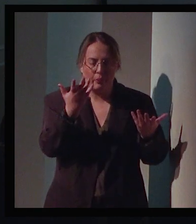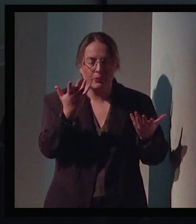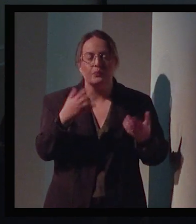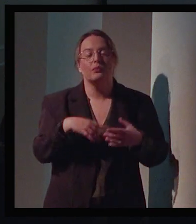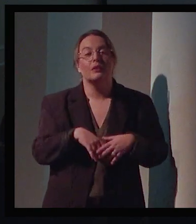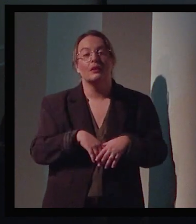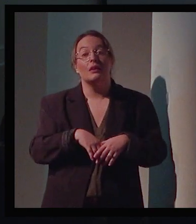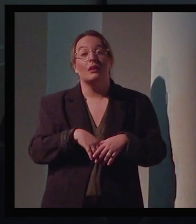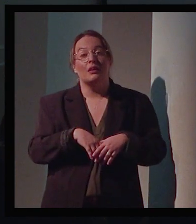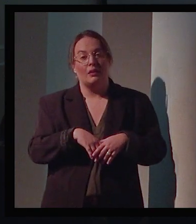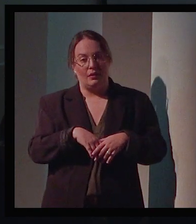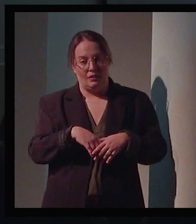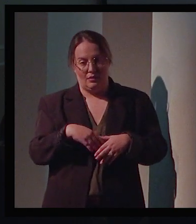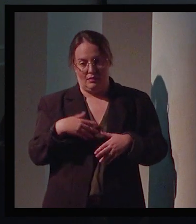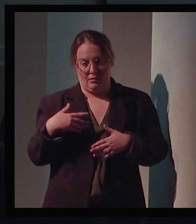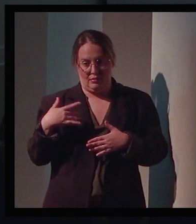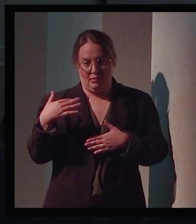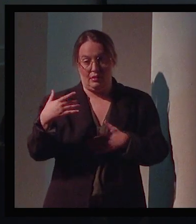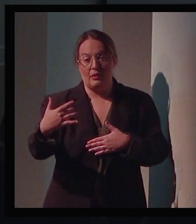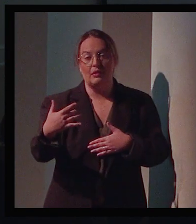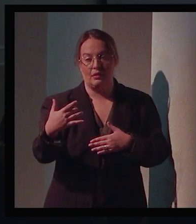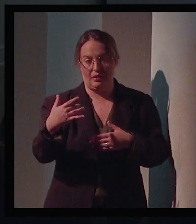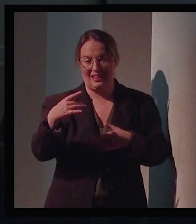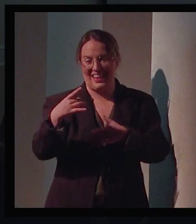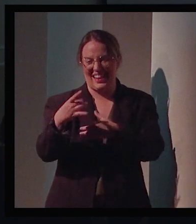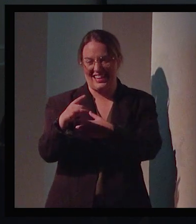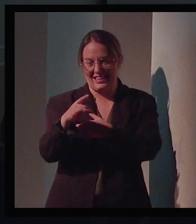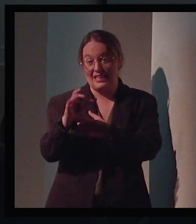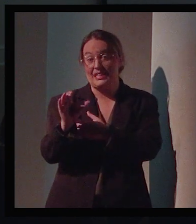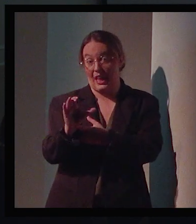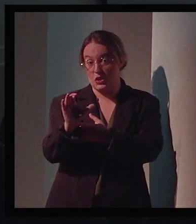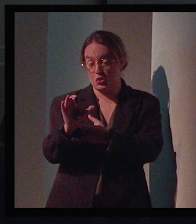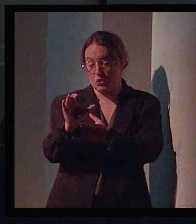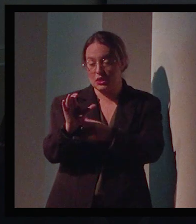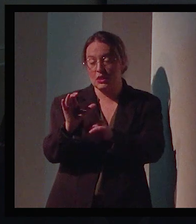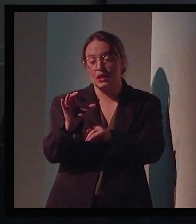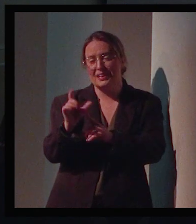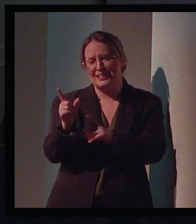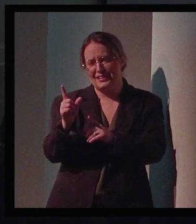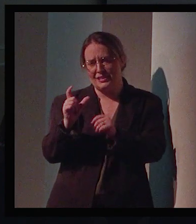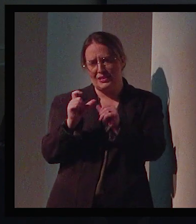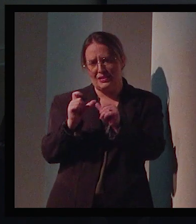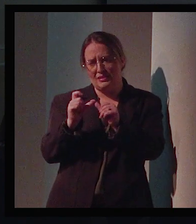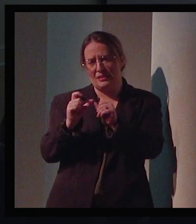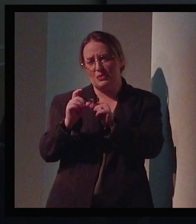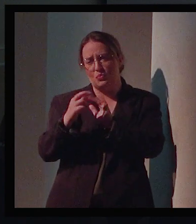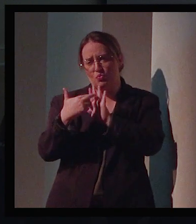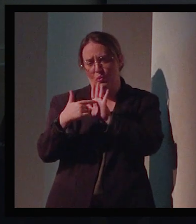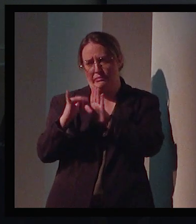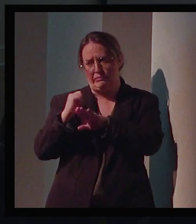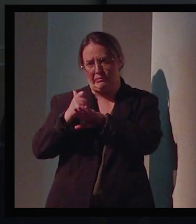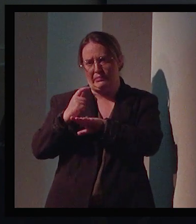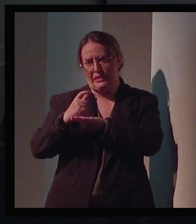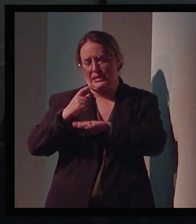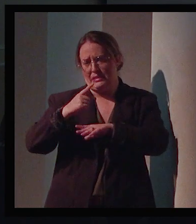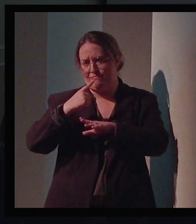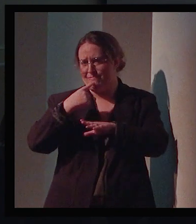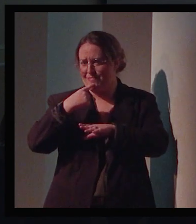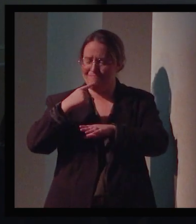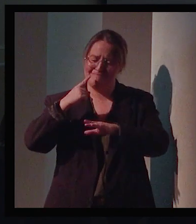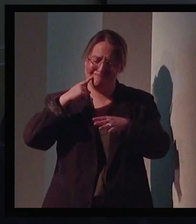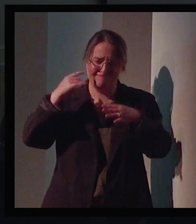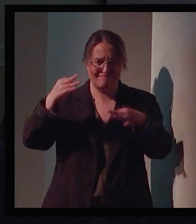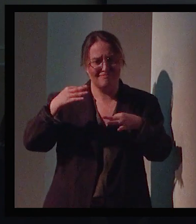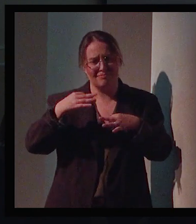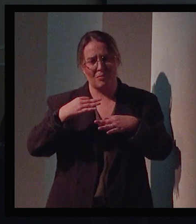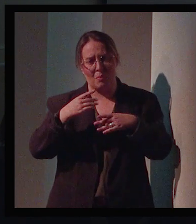Around the mid-18th or 19th century, however, these long-standing rules dictating appropriate subject matter